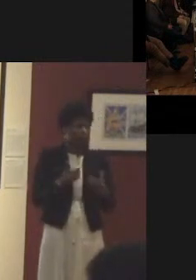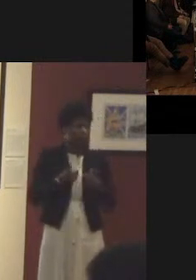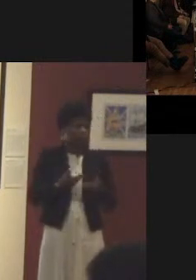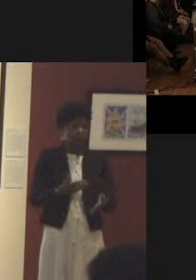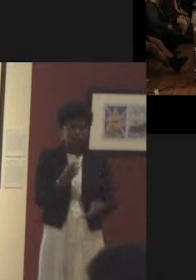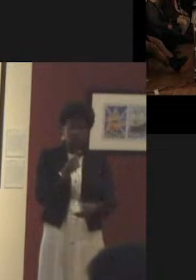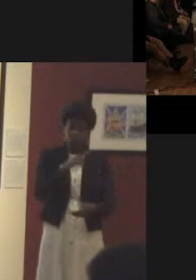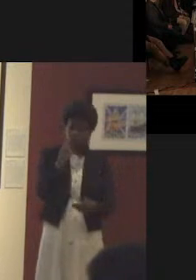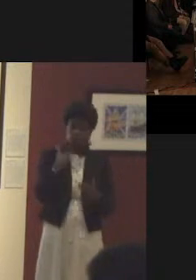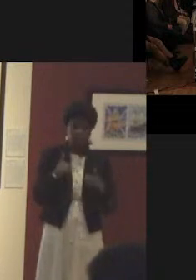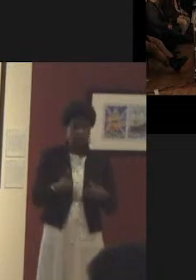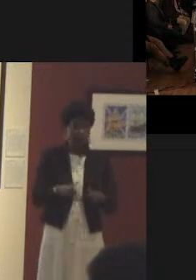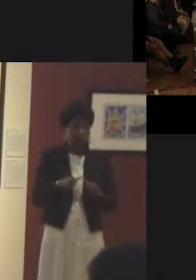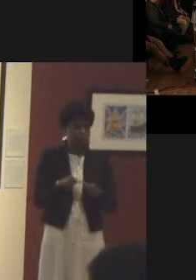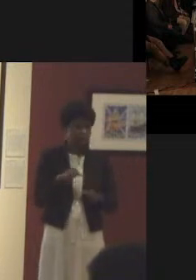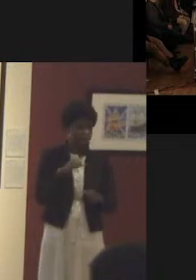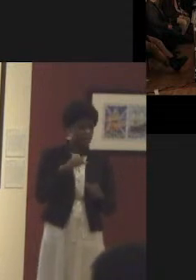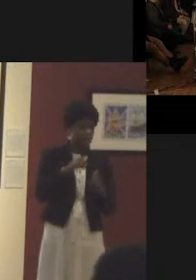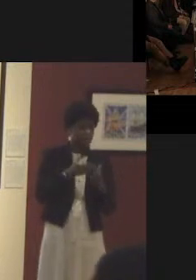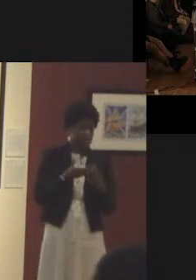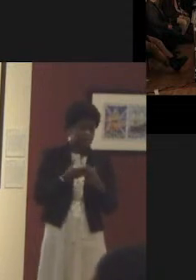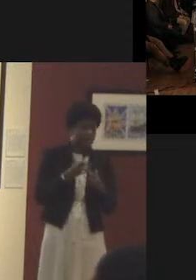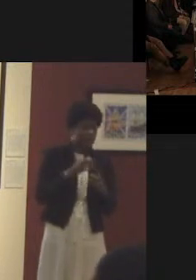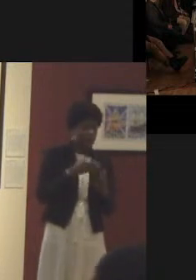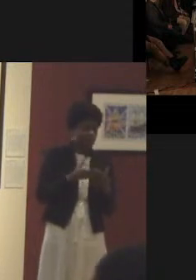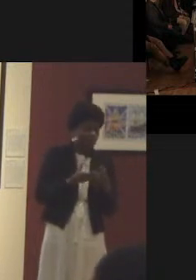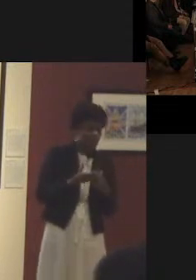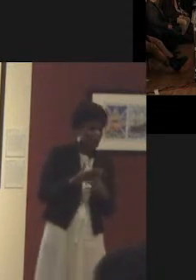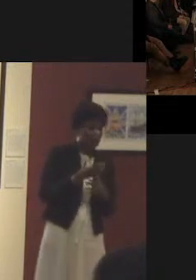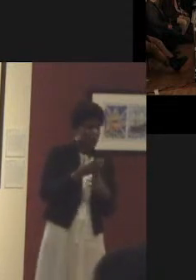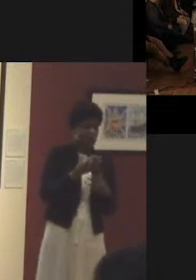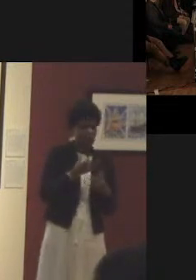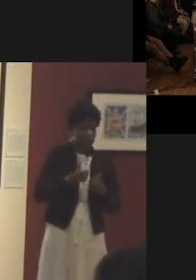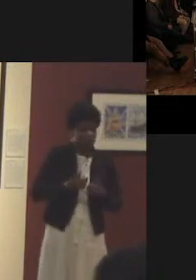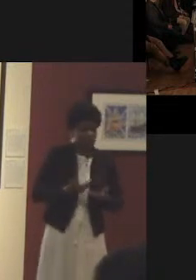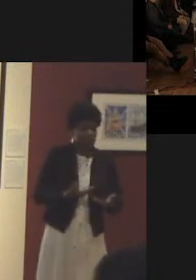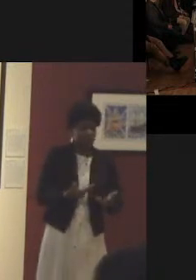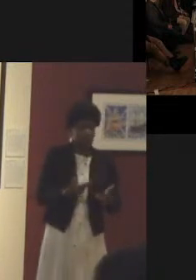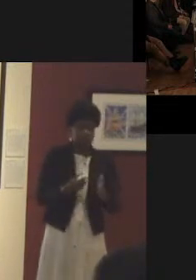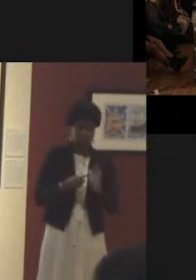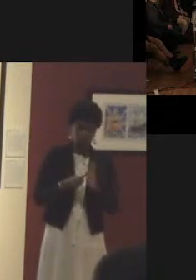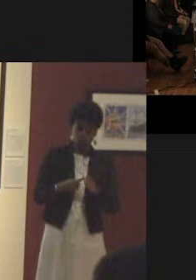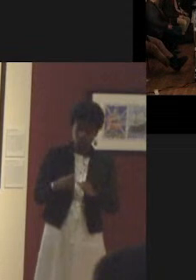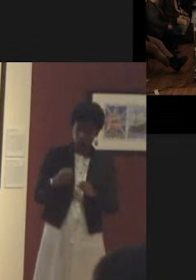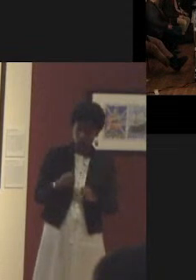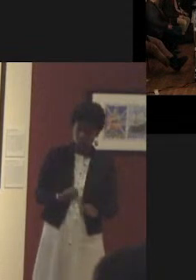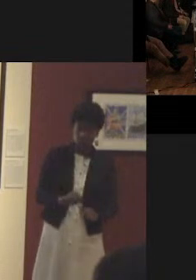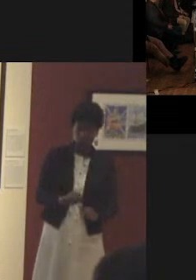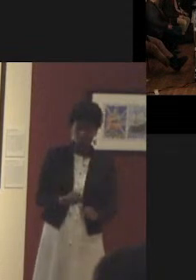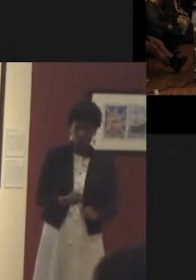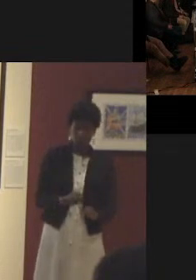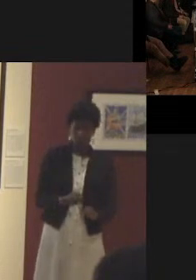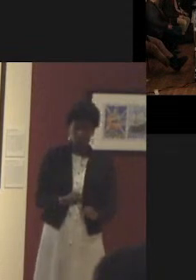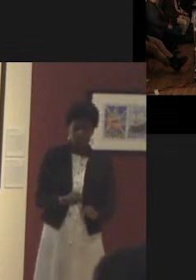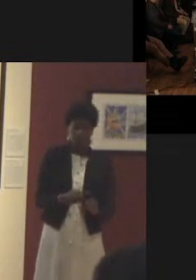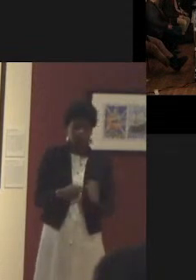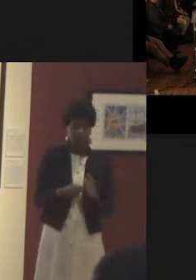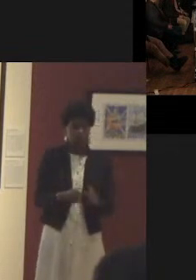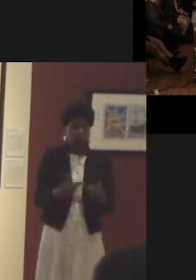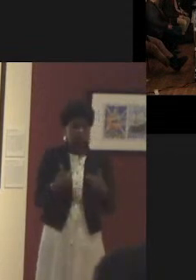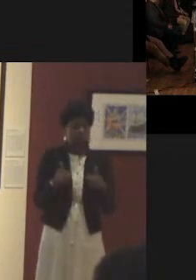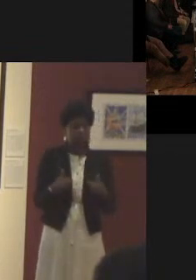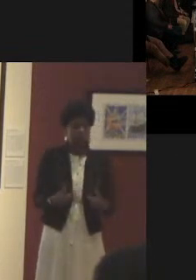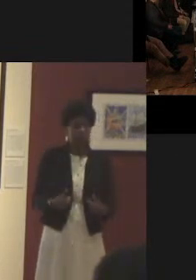exert themselves to the point of exhaustion, they do not demonstrate their strength as much as their